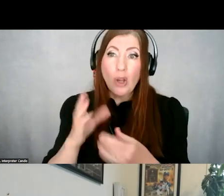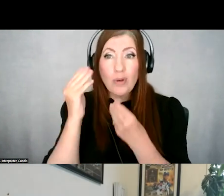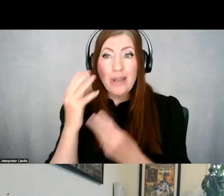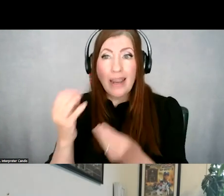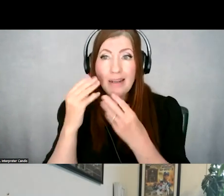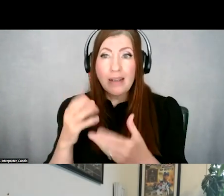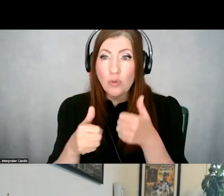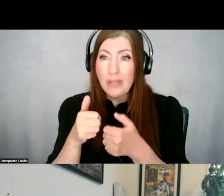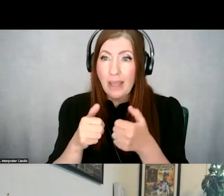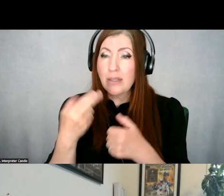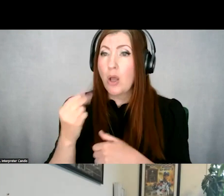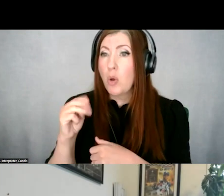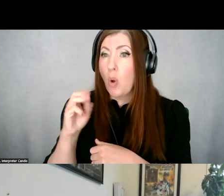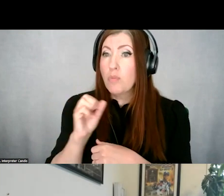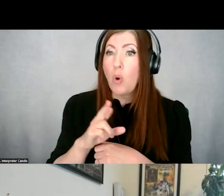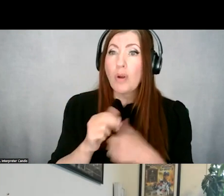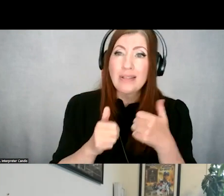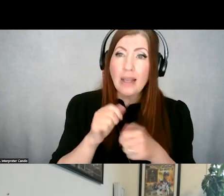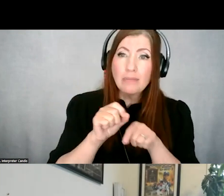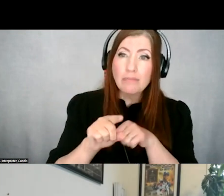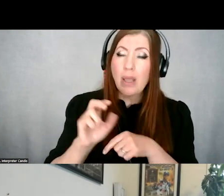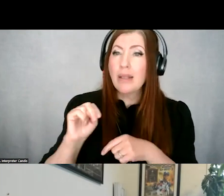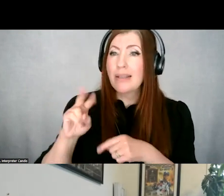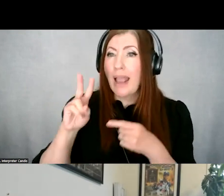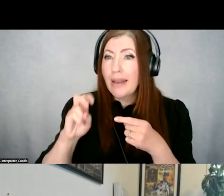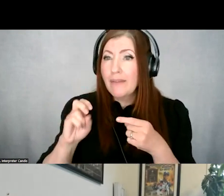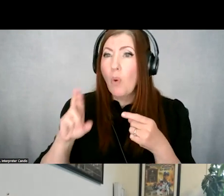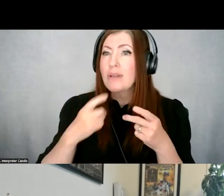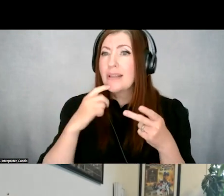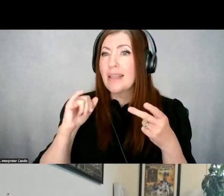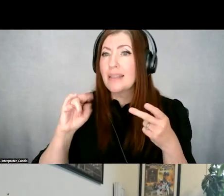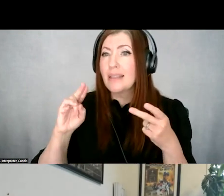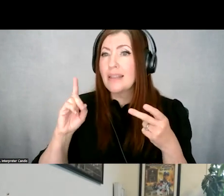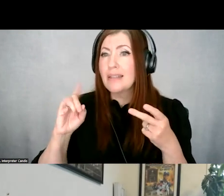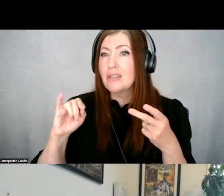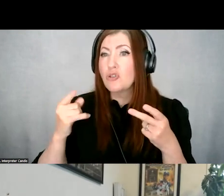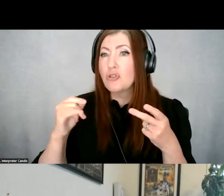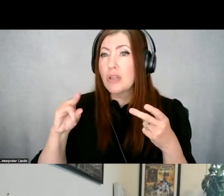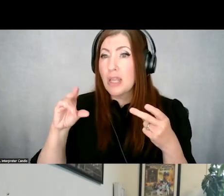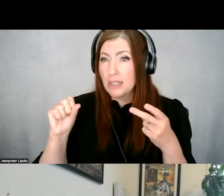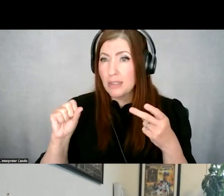home. Or you can still text native or text indigenous to 741-741.